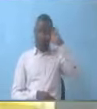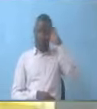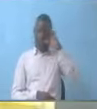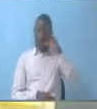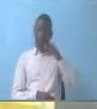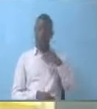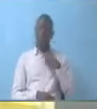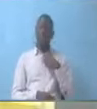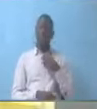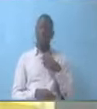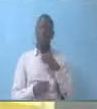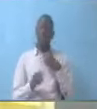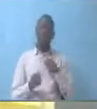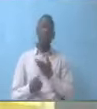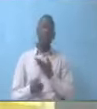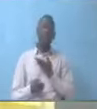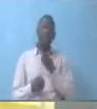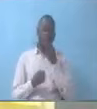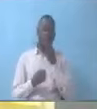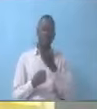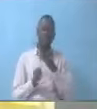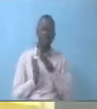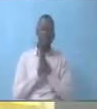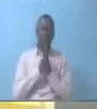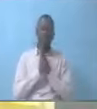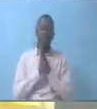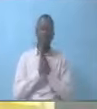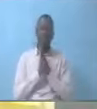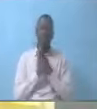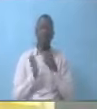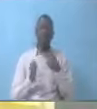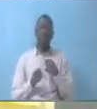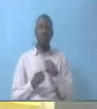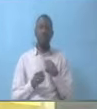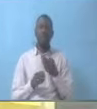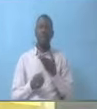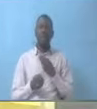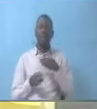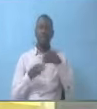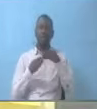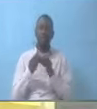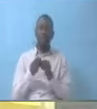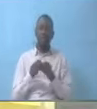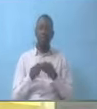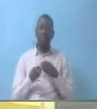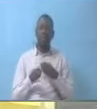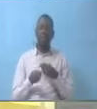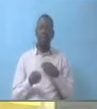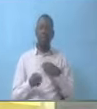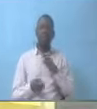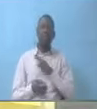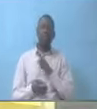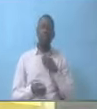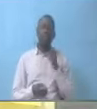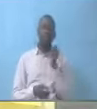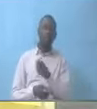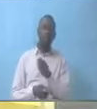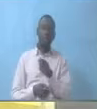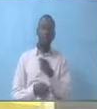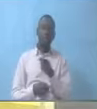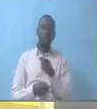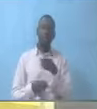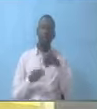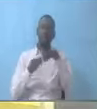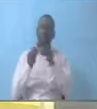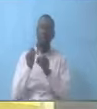man, that I owe a tax liability, I had a tax of over $1.5 million, ne dal gaduna bori nama